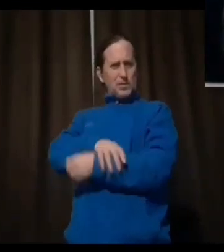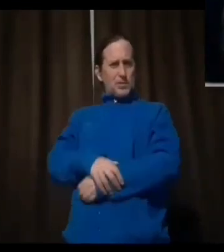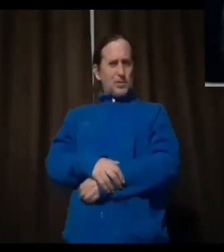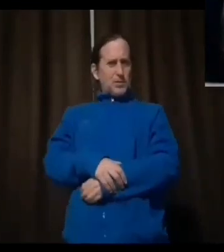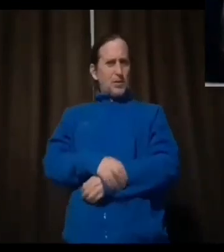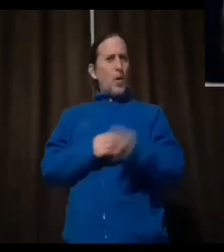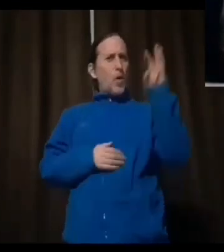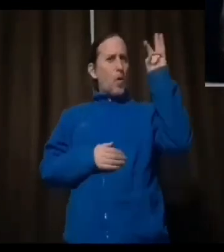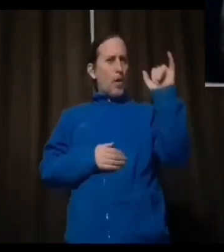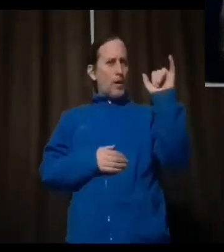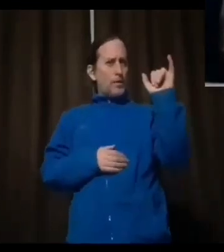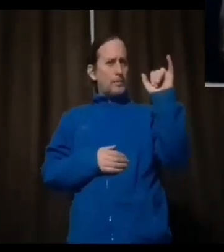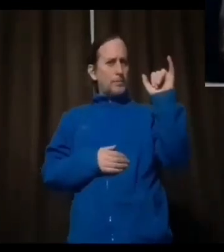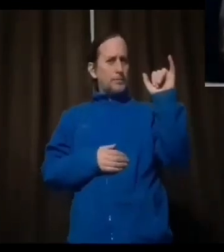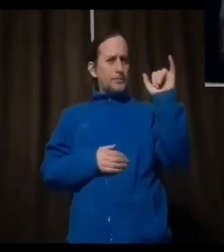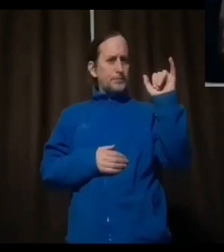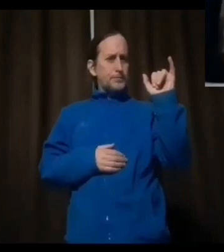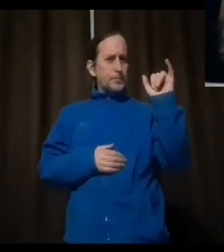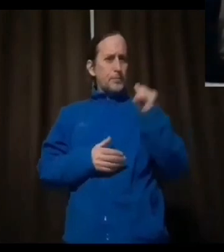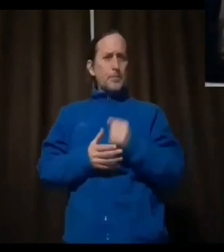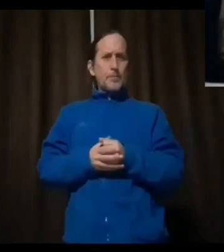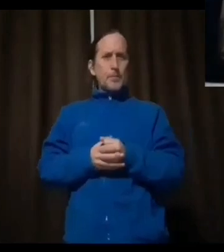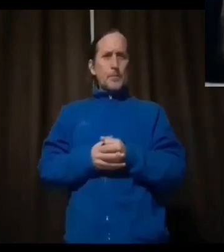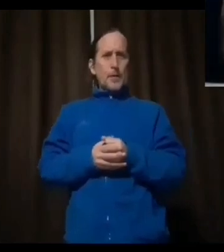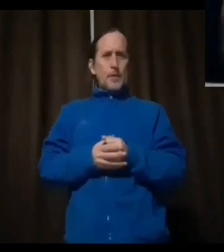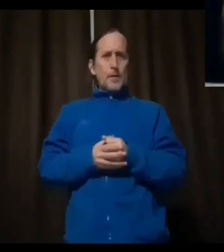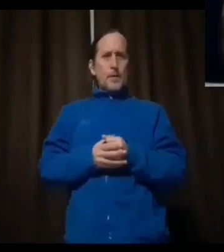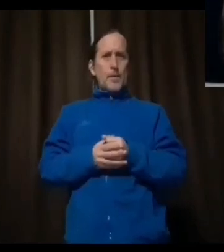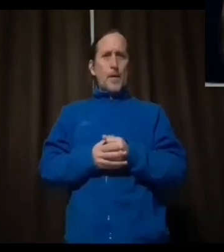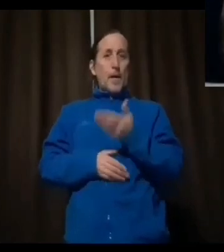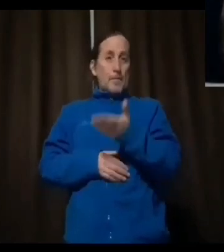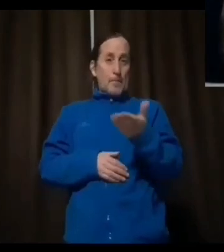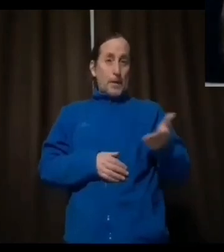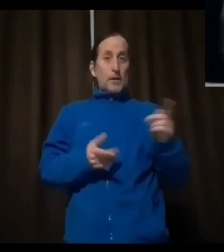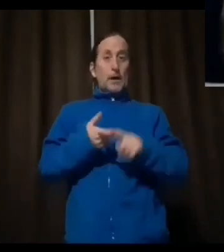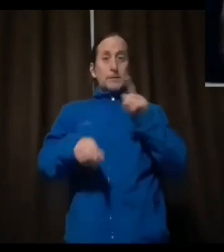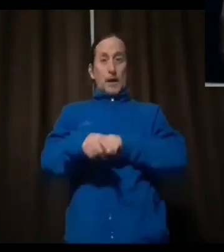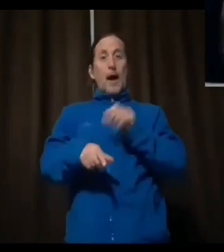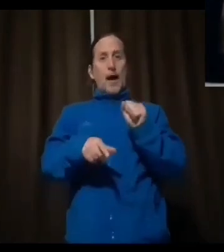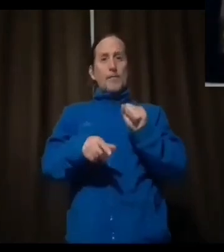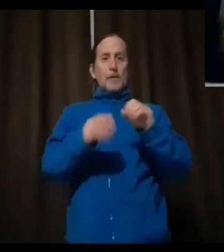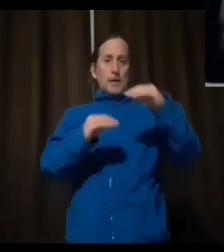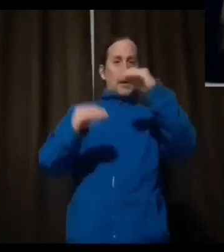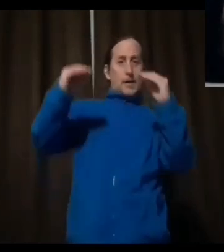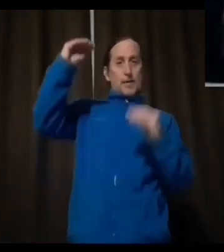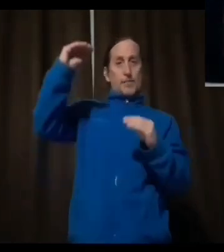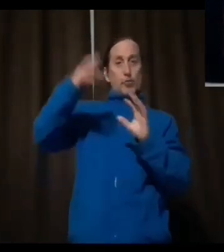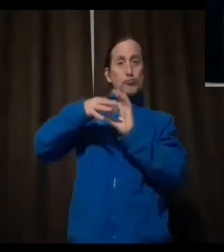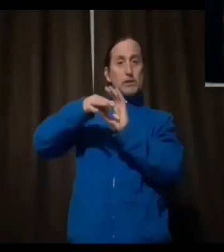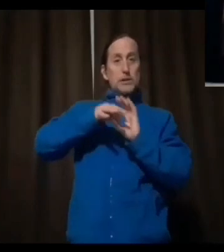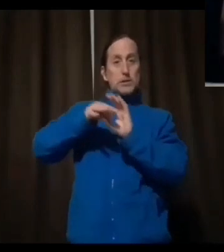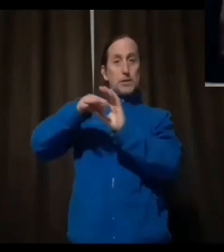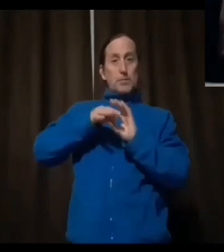matter and time have an inverse relationship in the experiment. When a particle acts, when